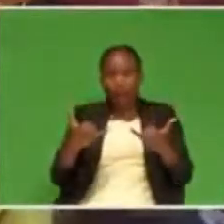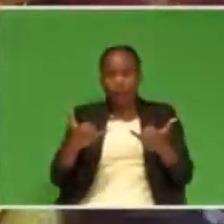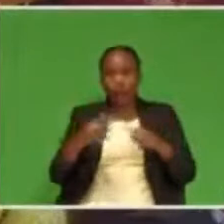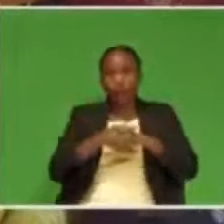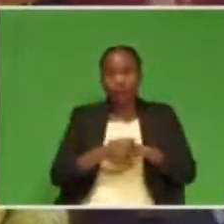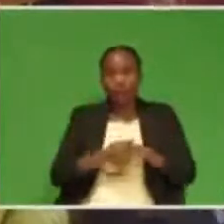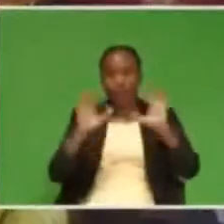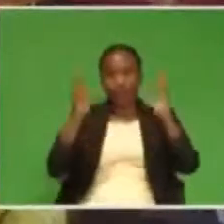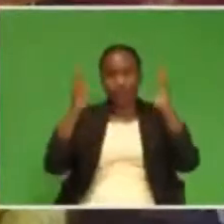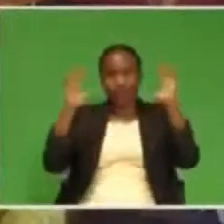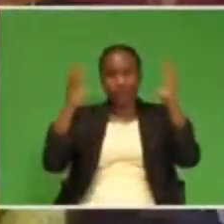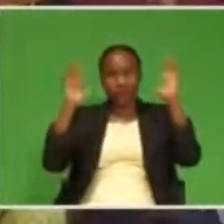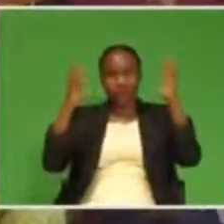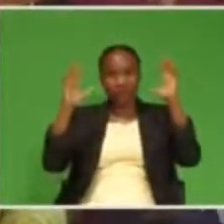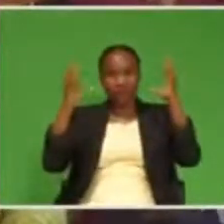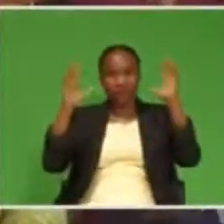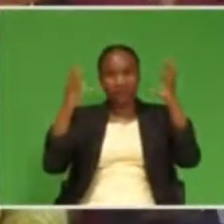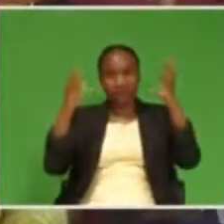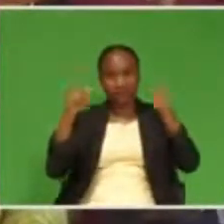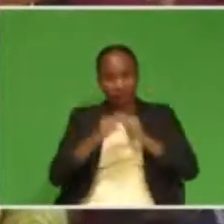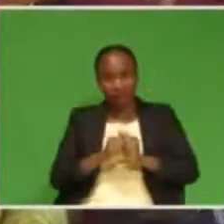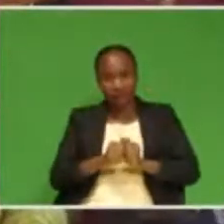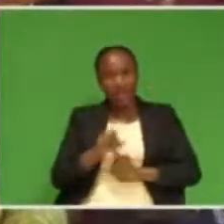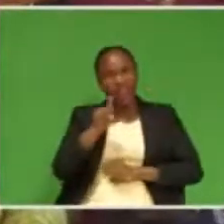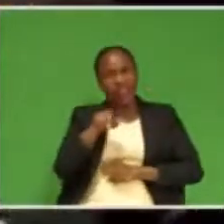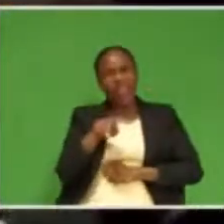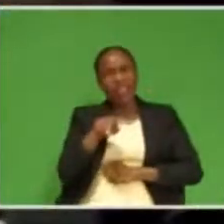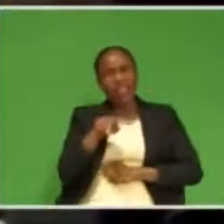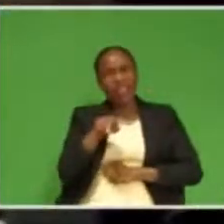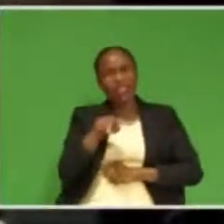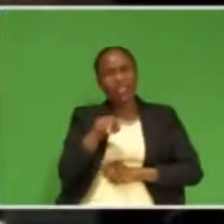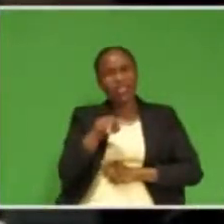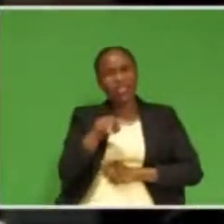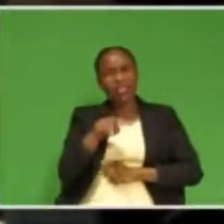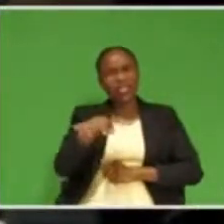Now, what will the state of disaster